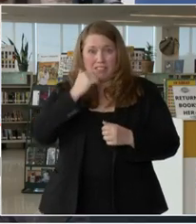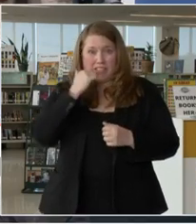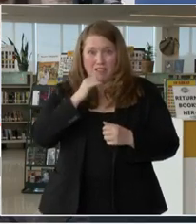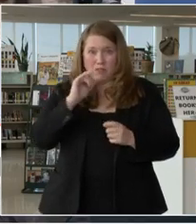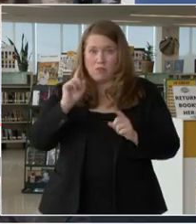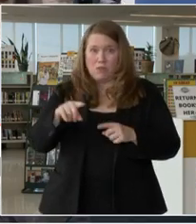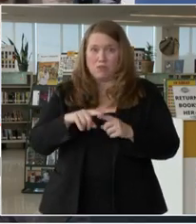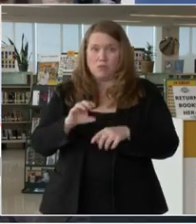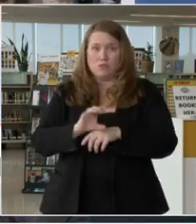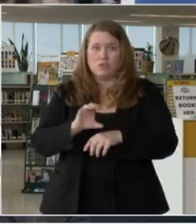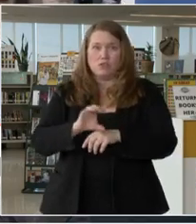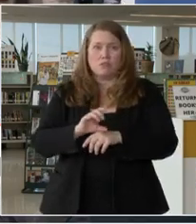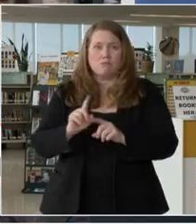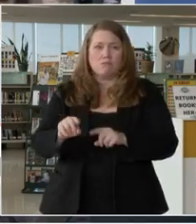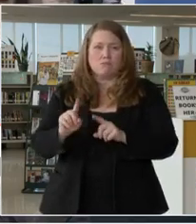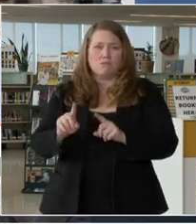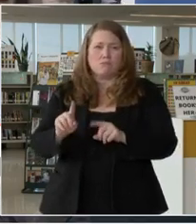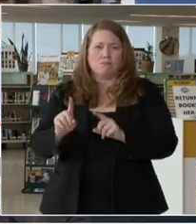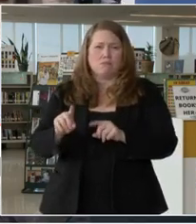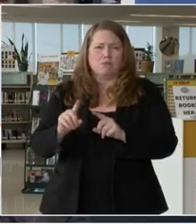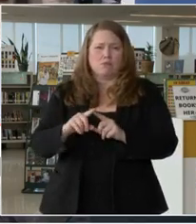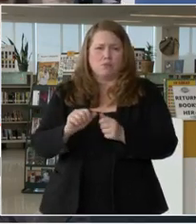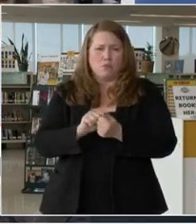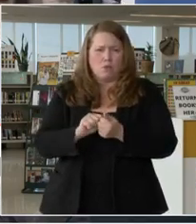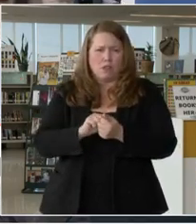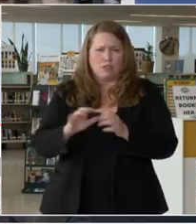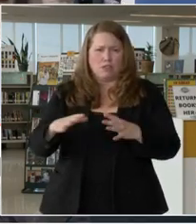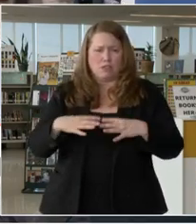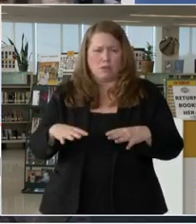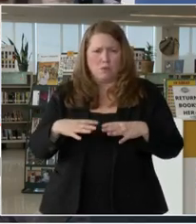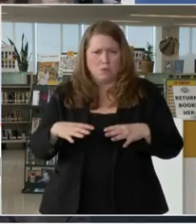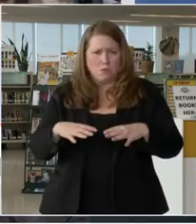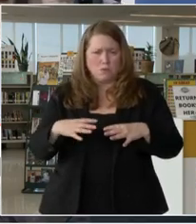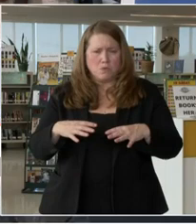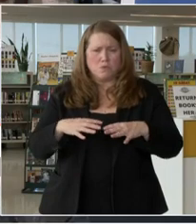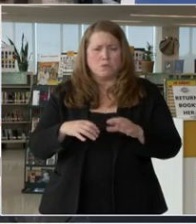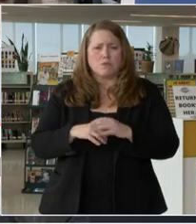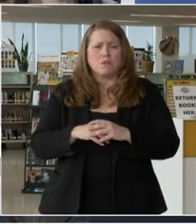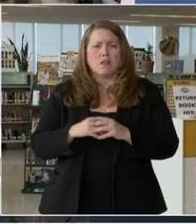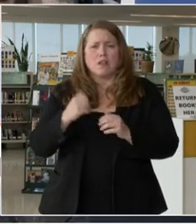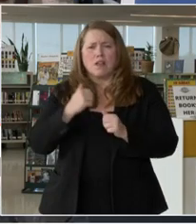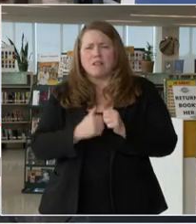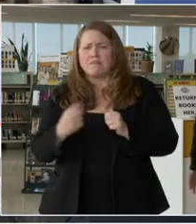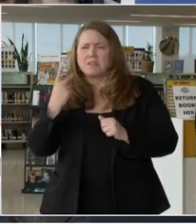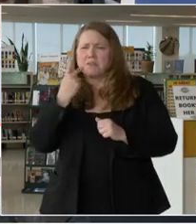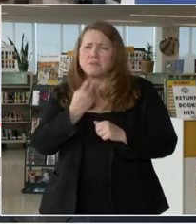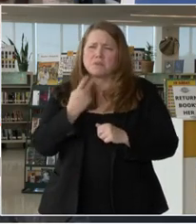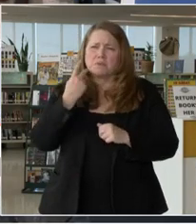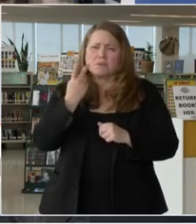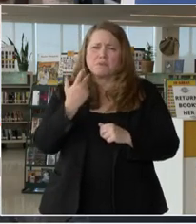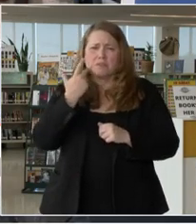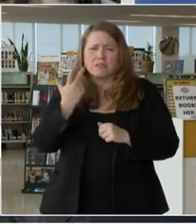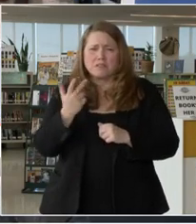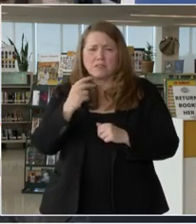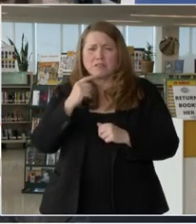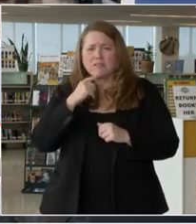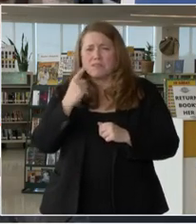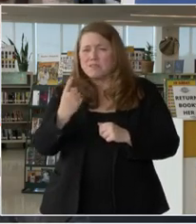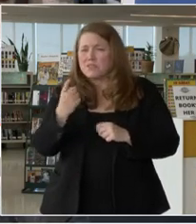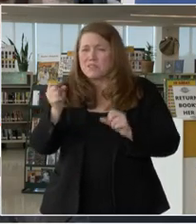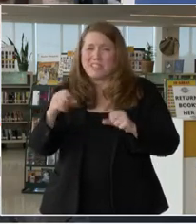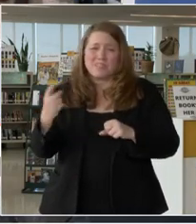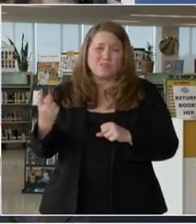to a church to wash his clothes every other couple of days or whatever. And he said, Chief, he said, is there something that you can